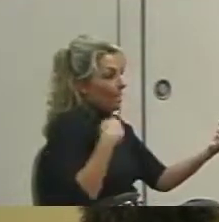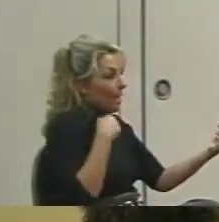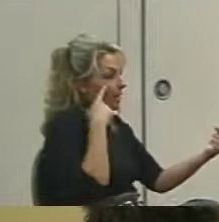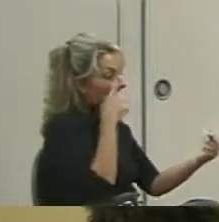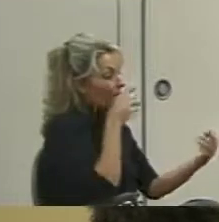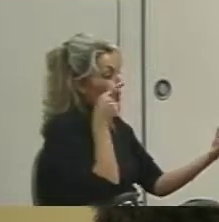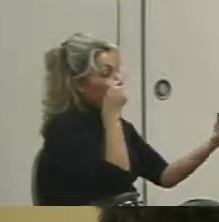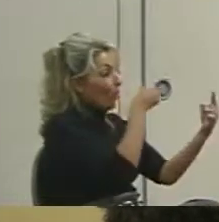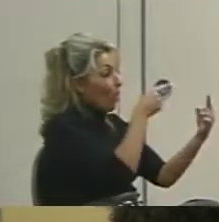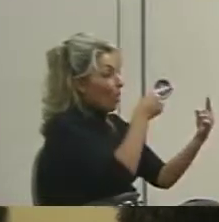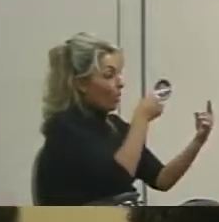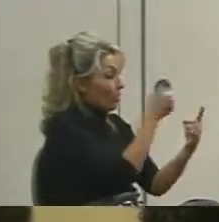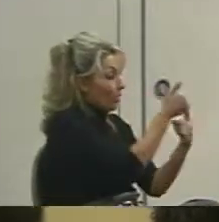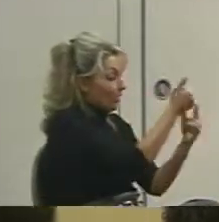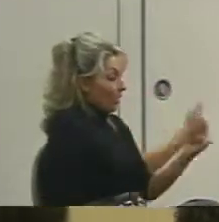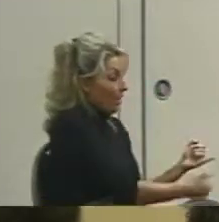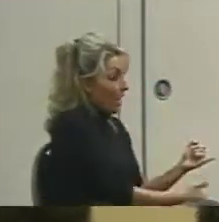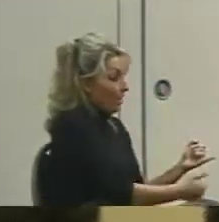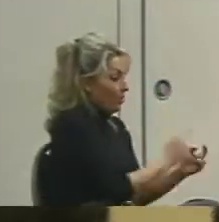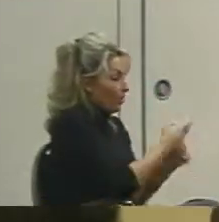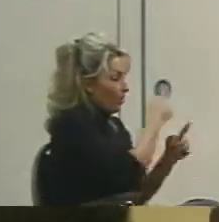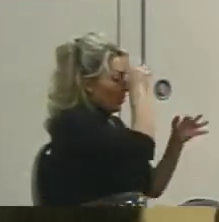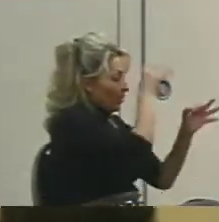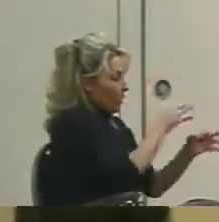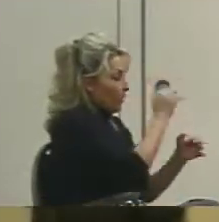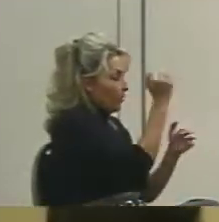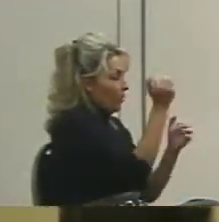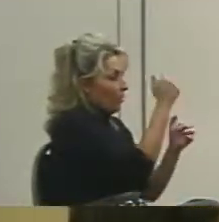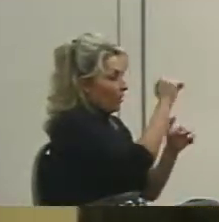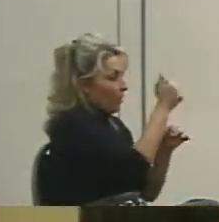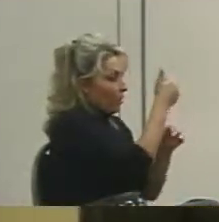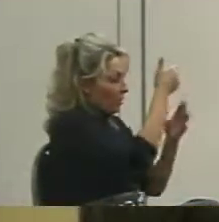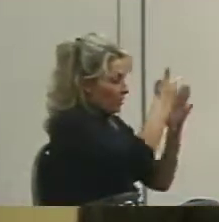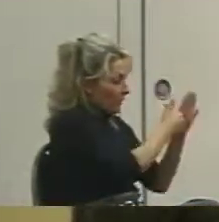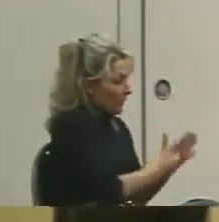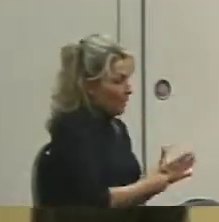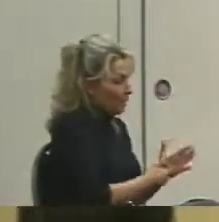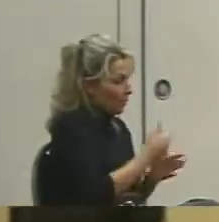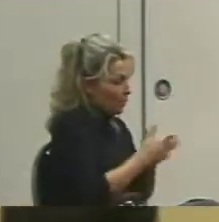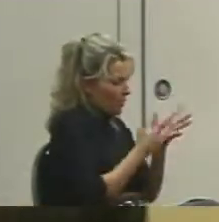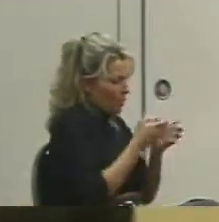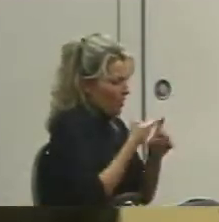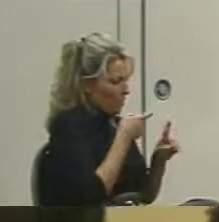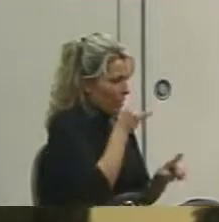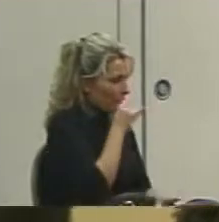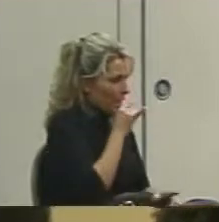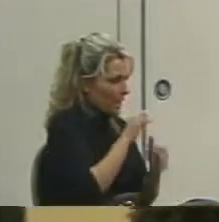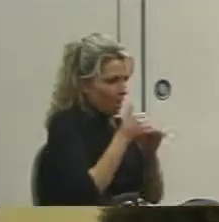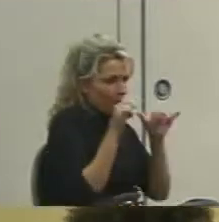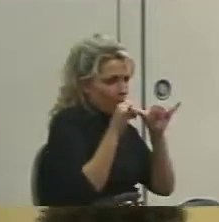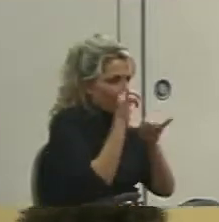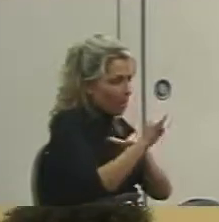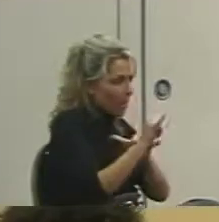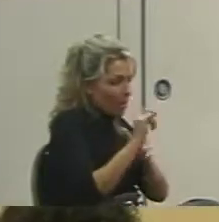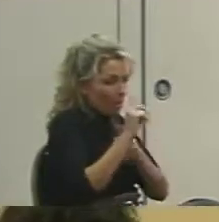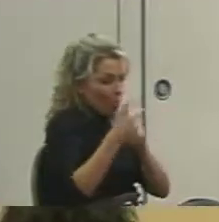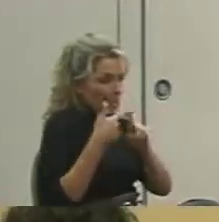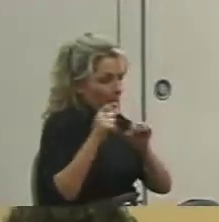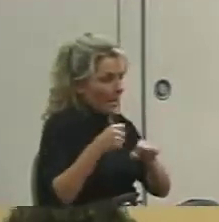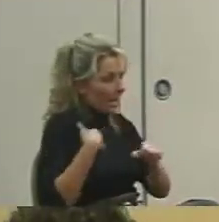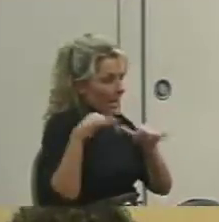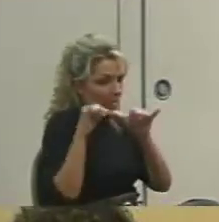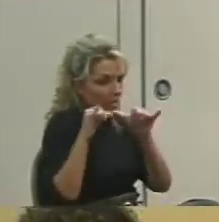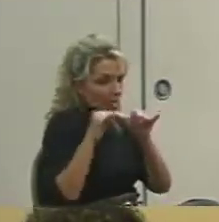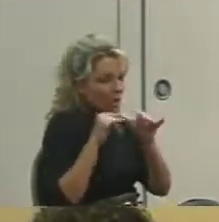be the last thing you do after you decide all the other pieces. What do we want from this kid? How can I measure that? When would I be able to measure that? Now write